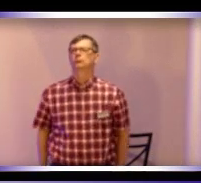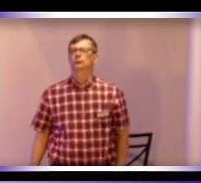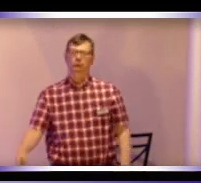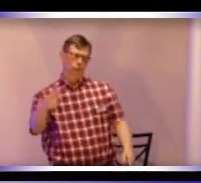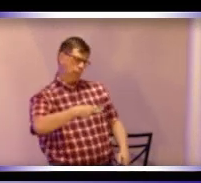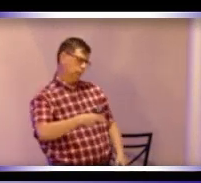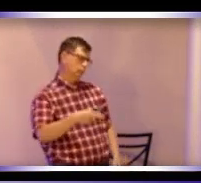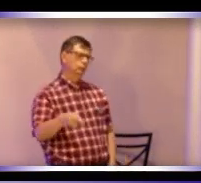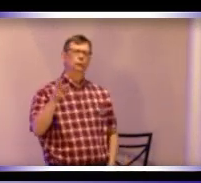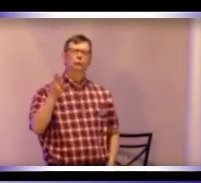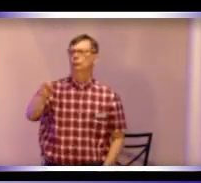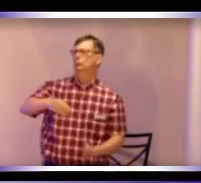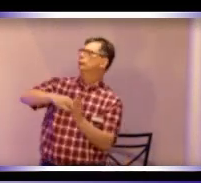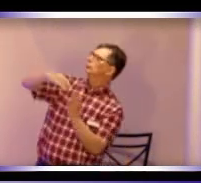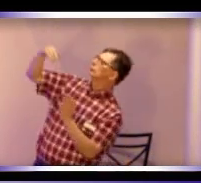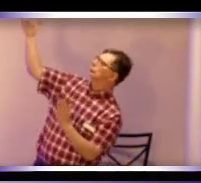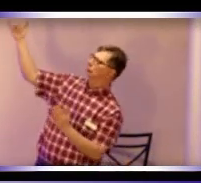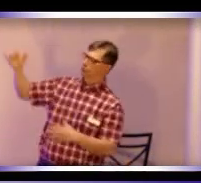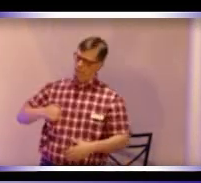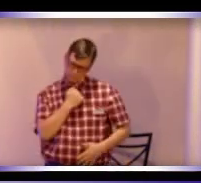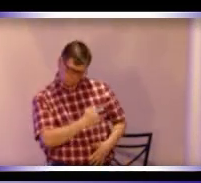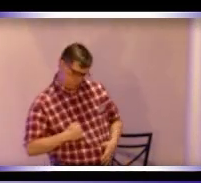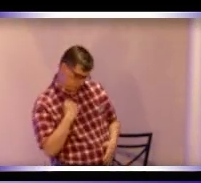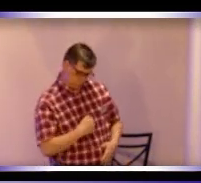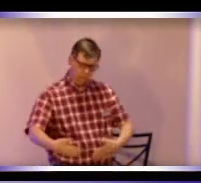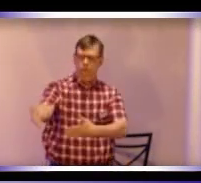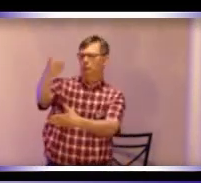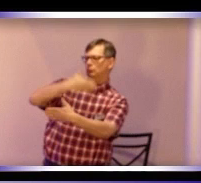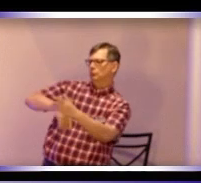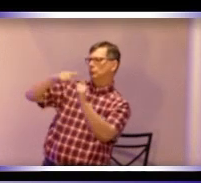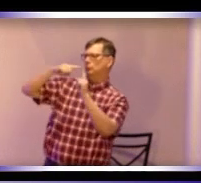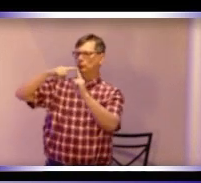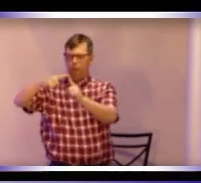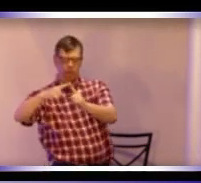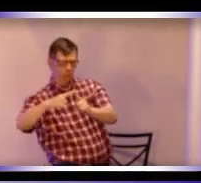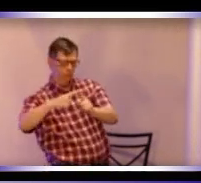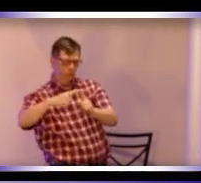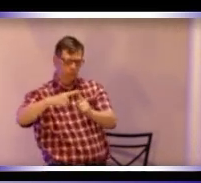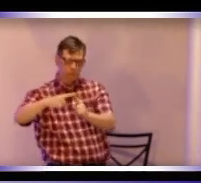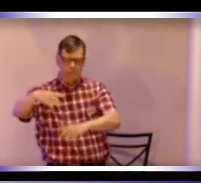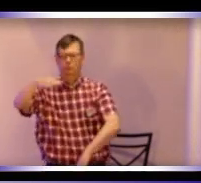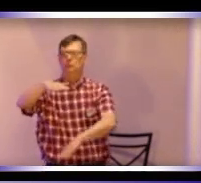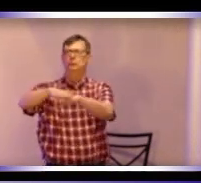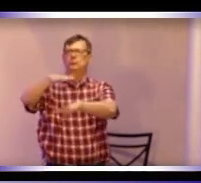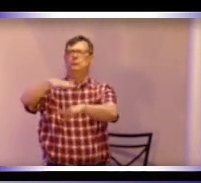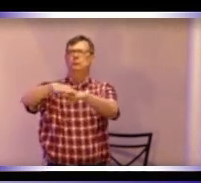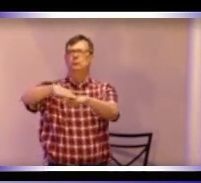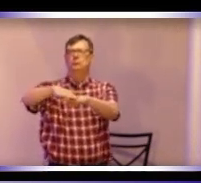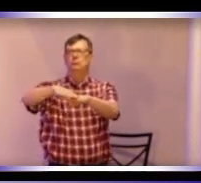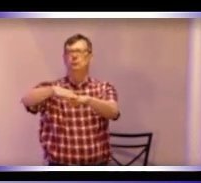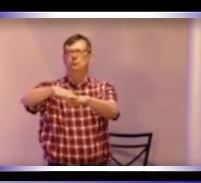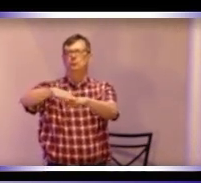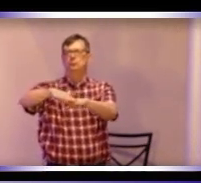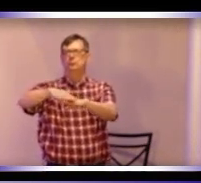from your divine self into and in support of